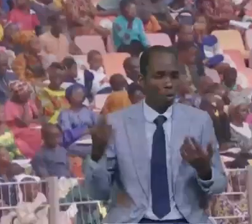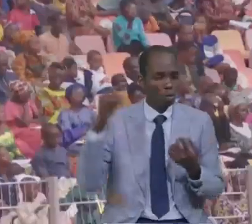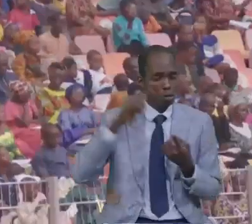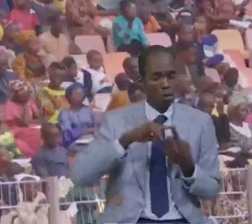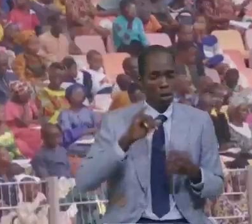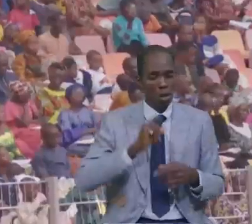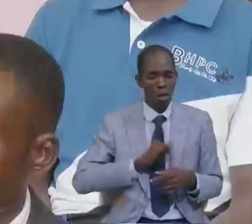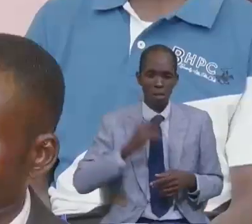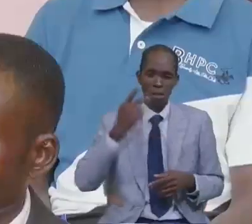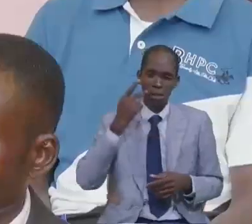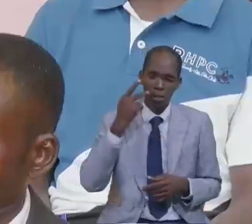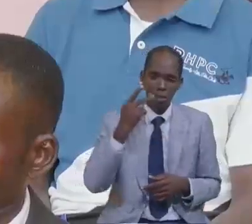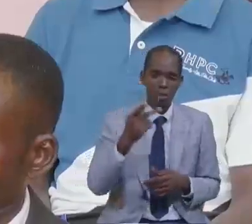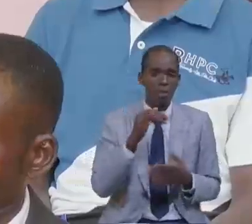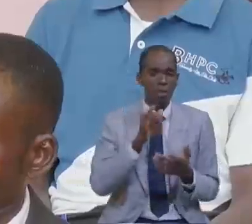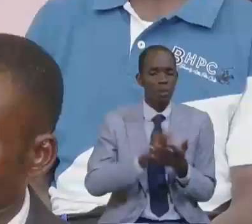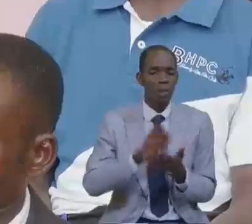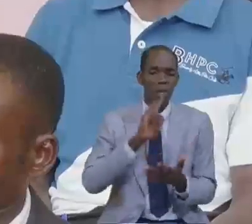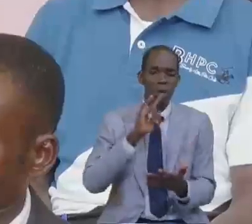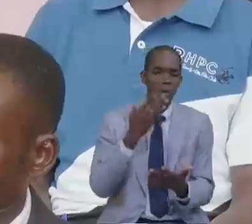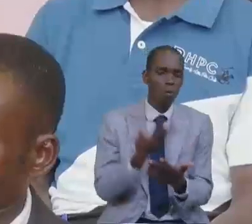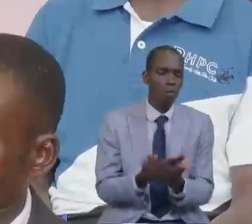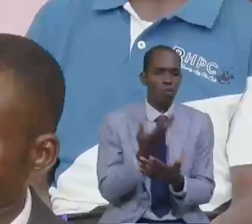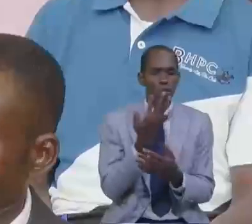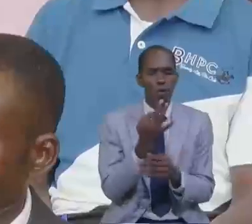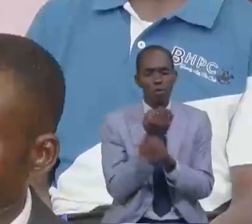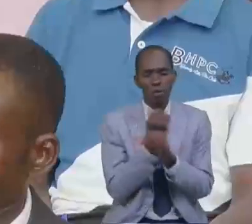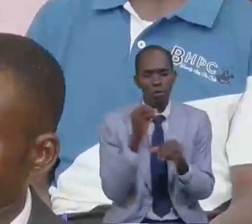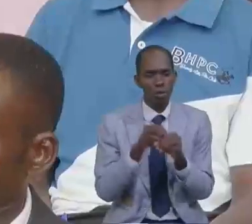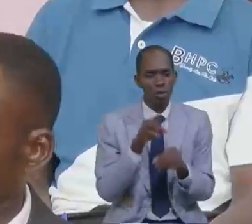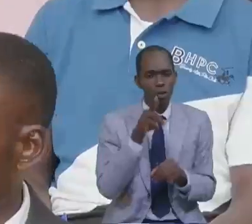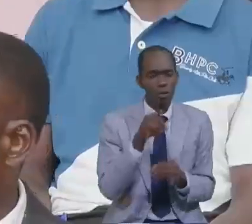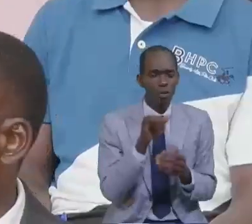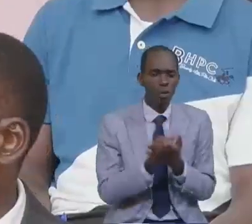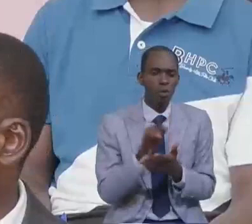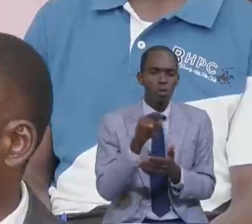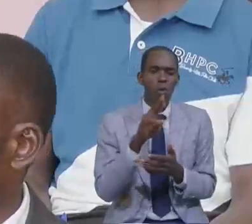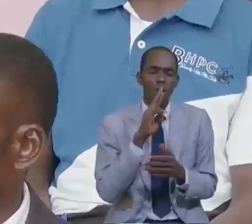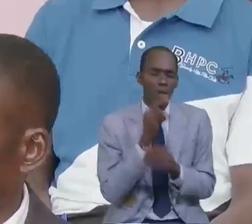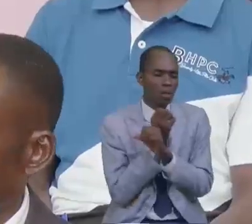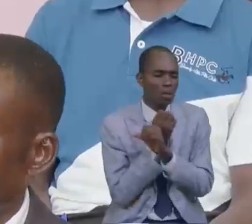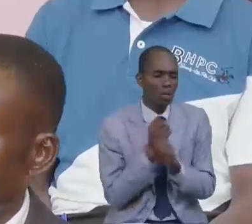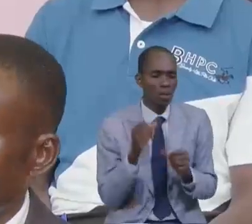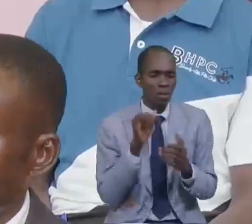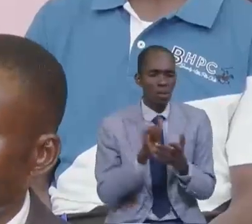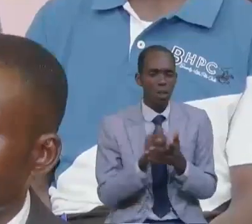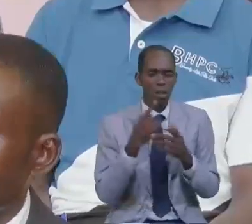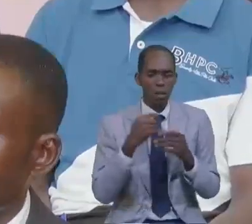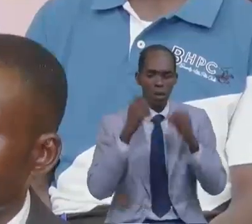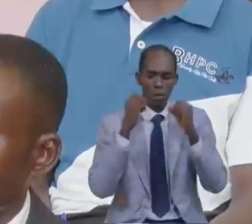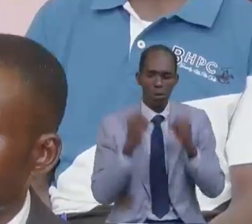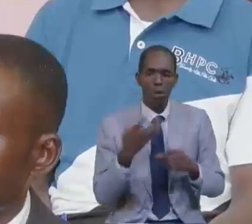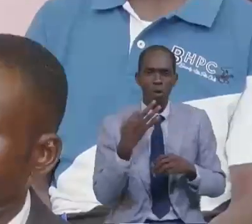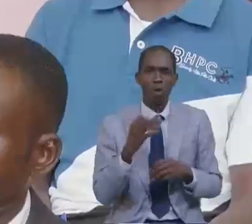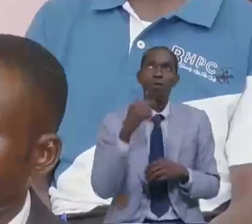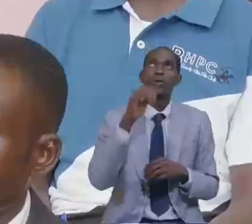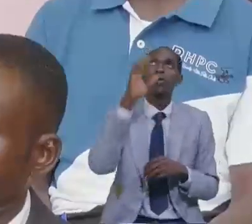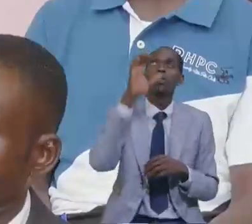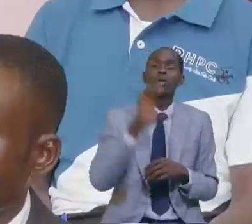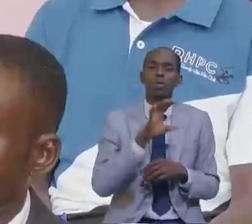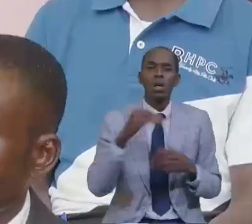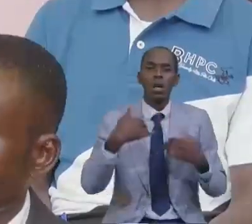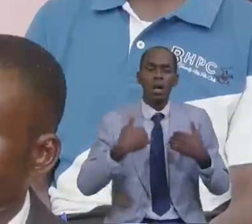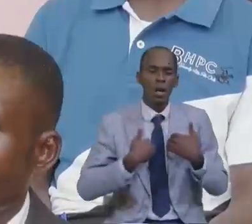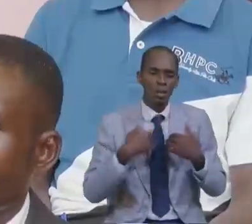power of the cross has effect upon your life. That is what the Lord